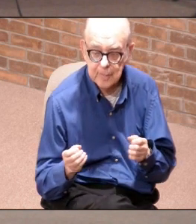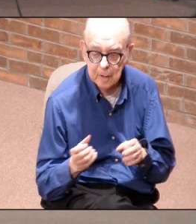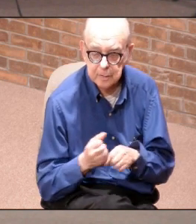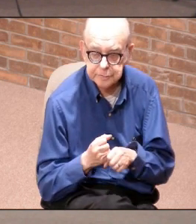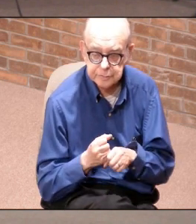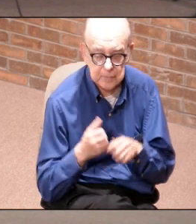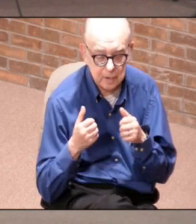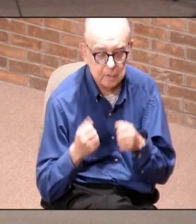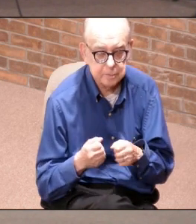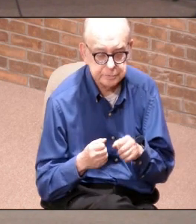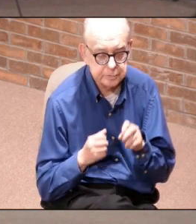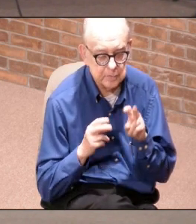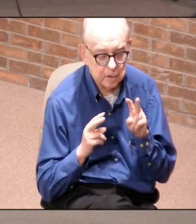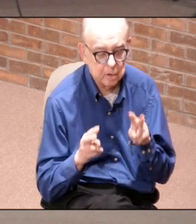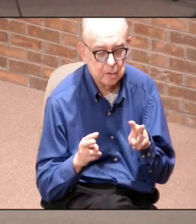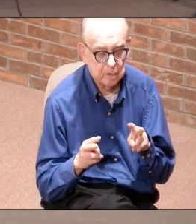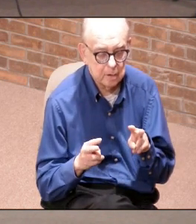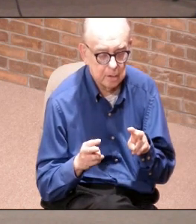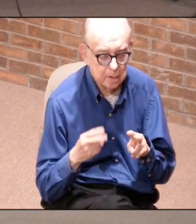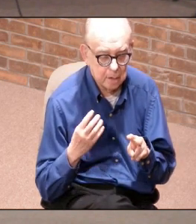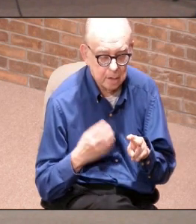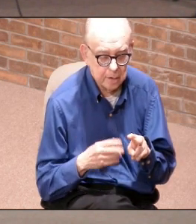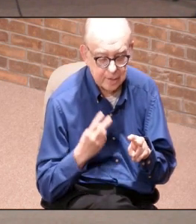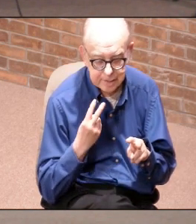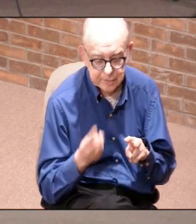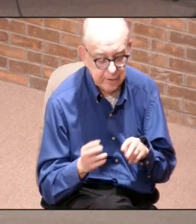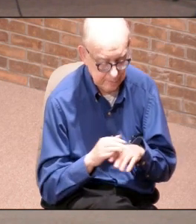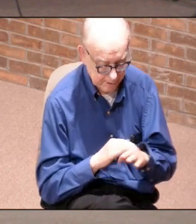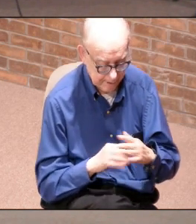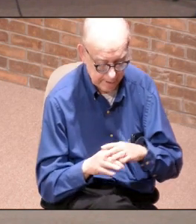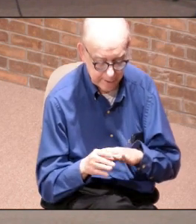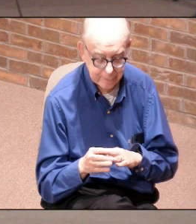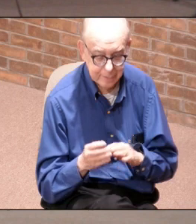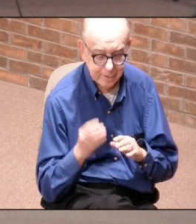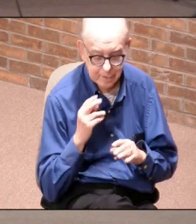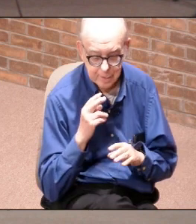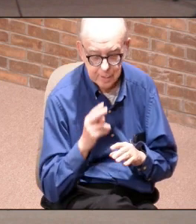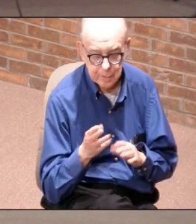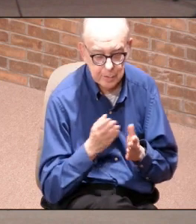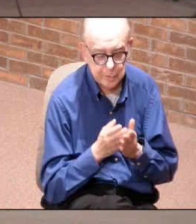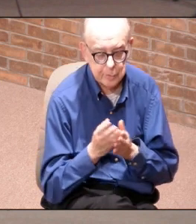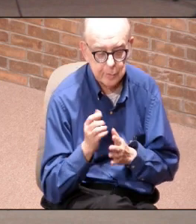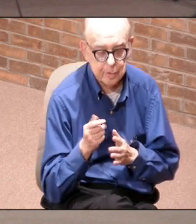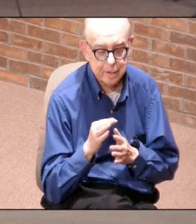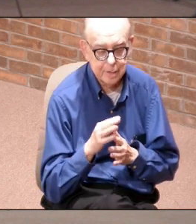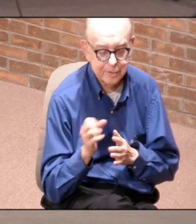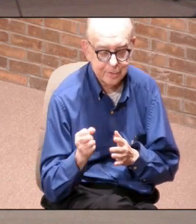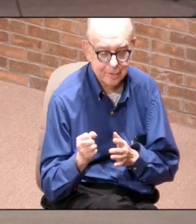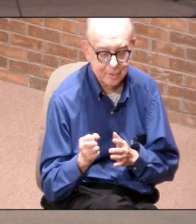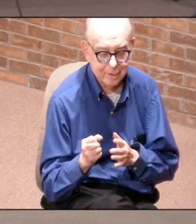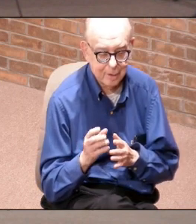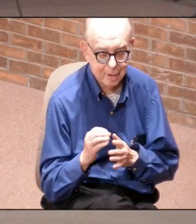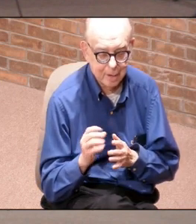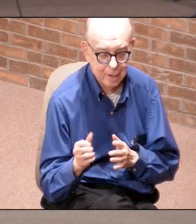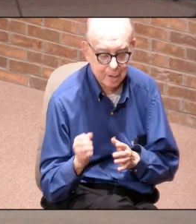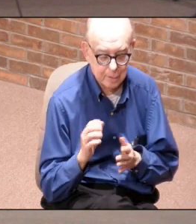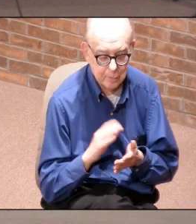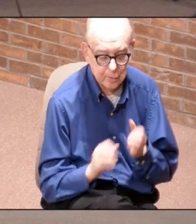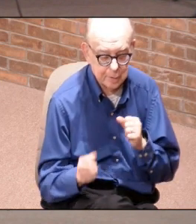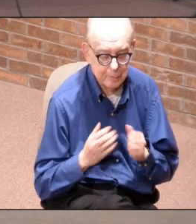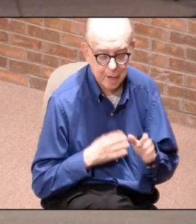got that snapshot, you look and, wow, I can see my hand. That's really cool, you know, but that really ruined my